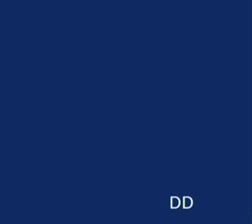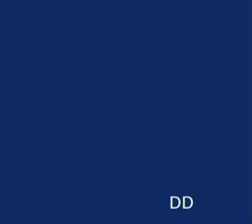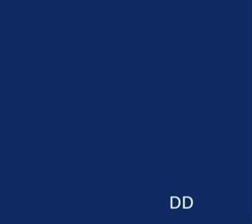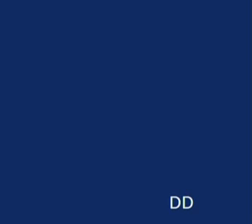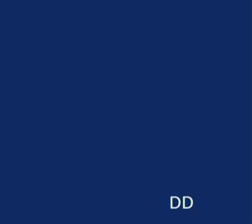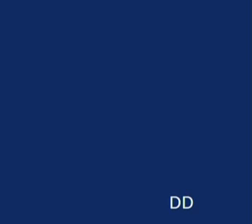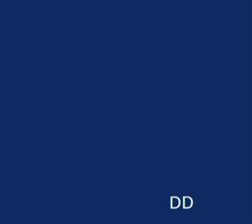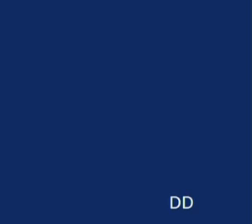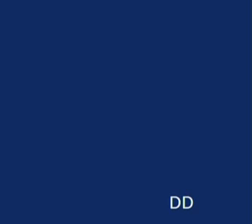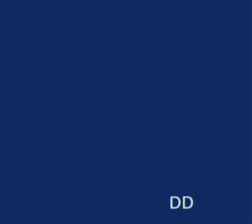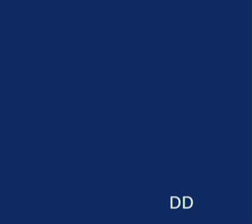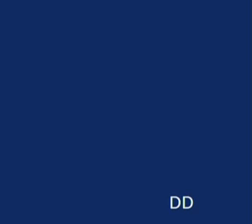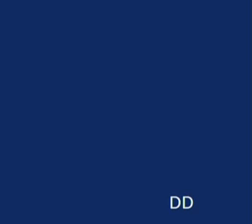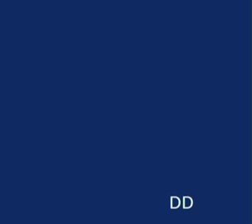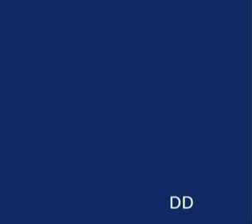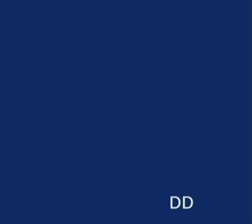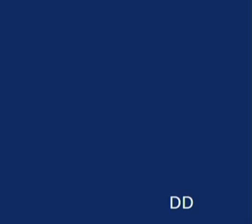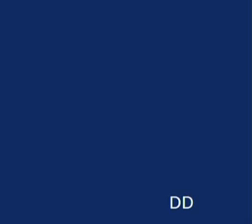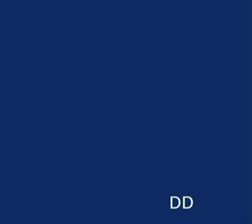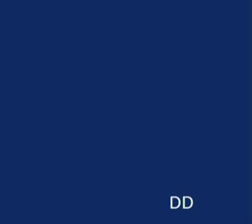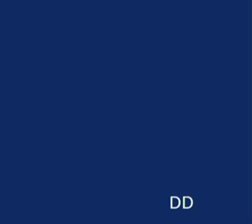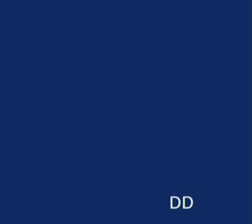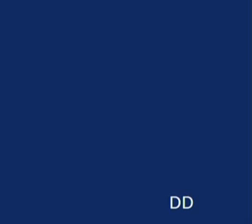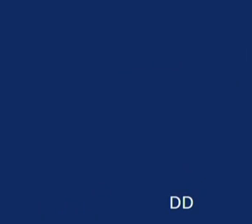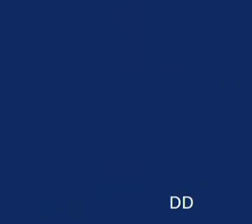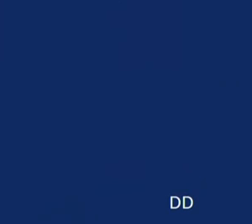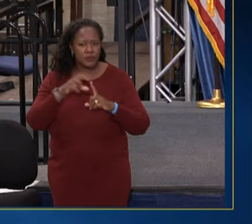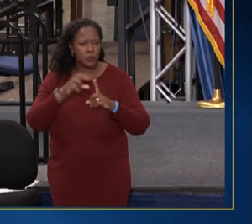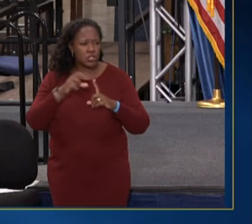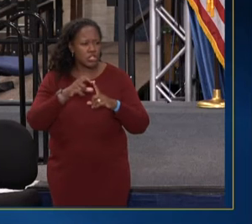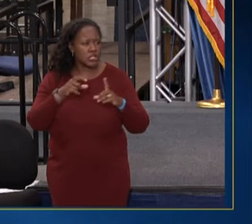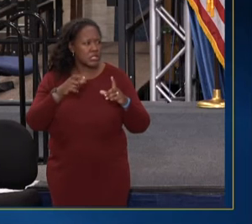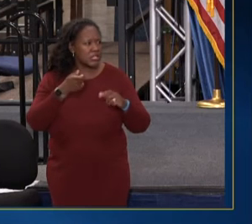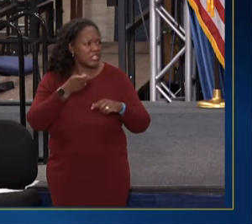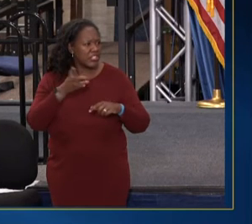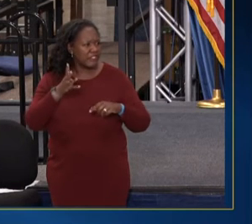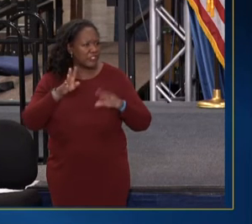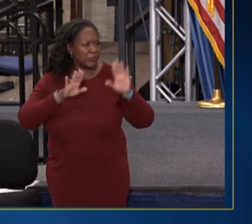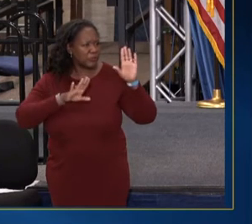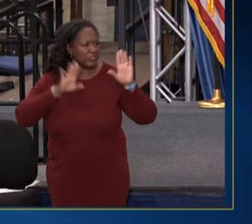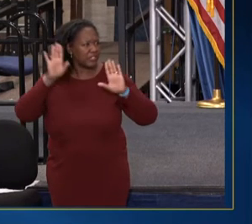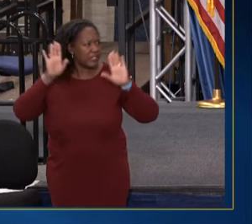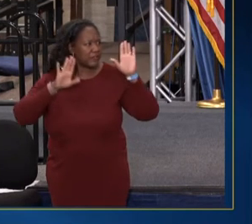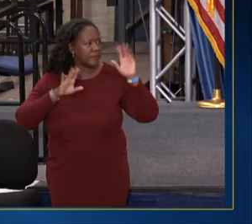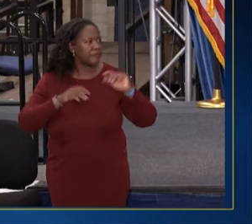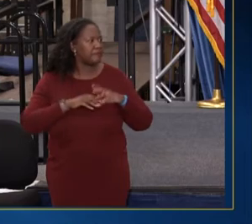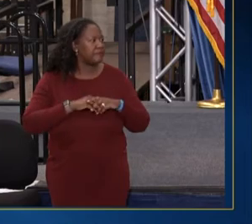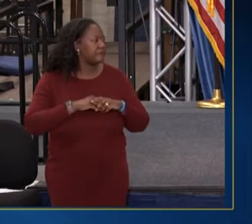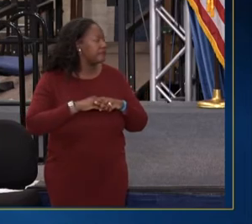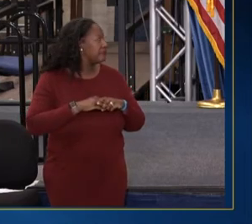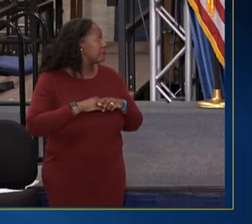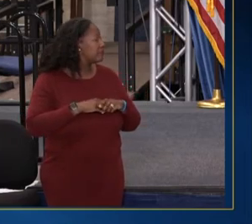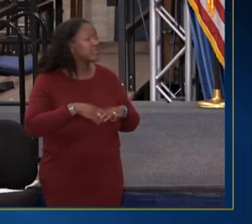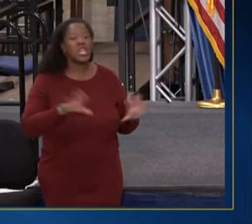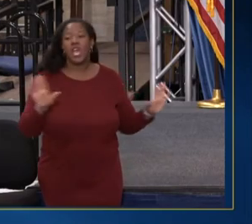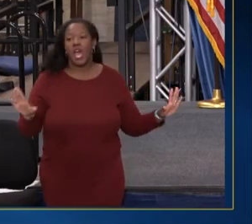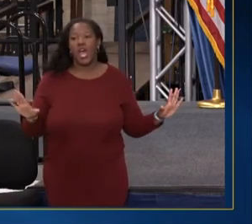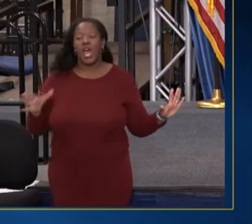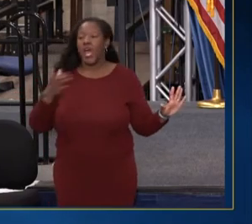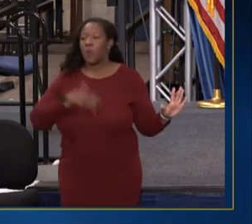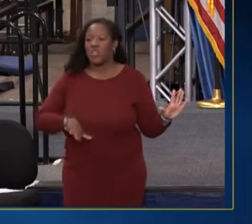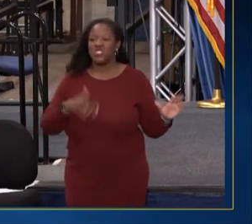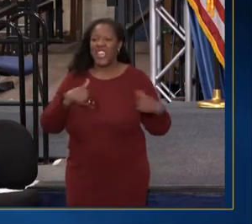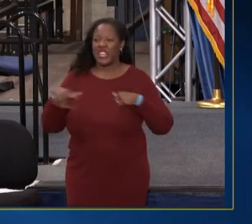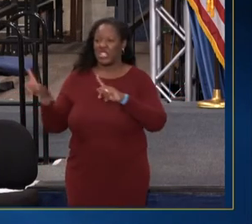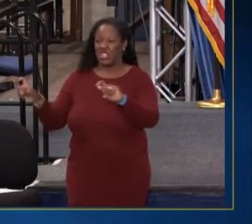you, who knows what a syndemic is? All right. So this is like where, this is where I wish I had a survey, because I